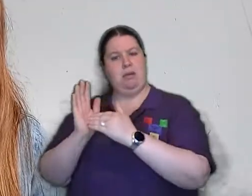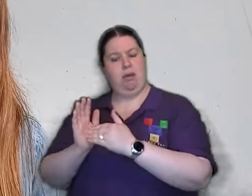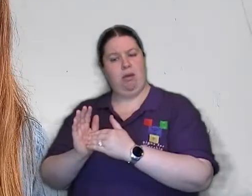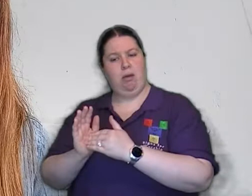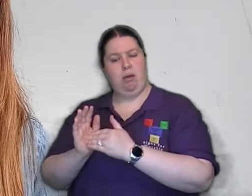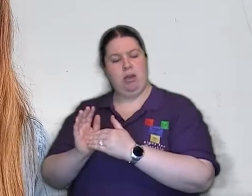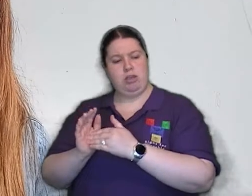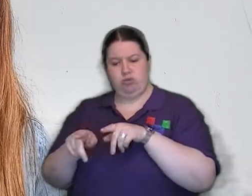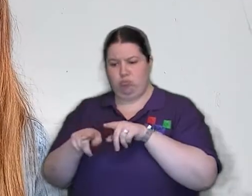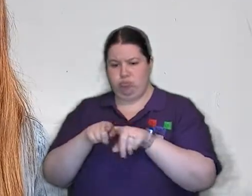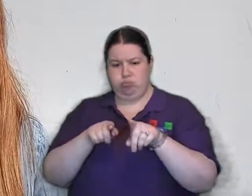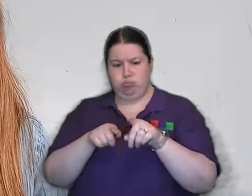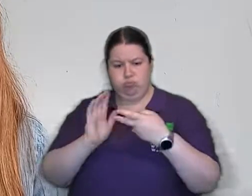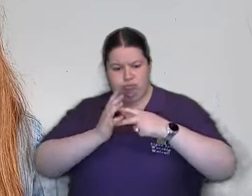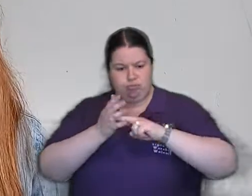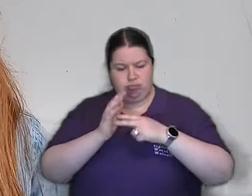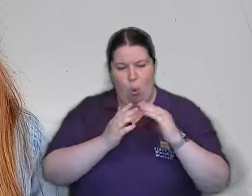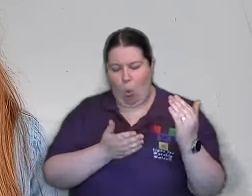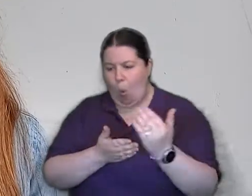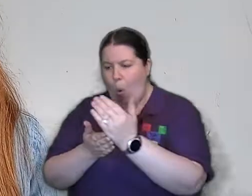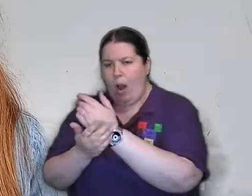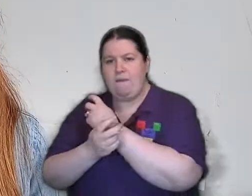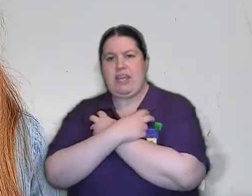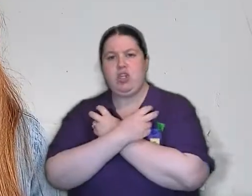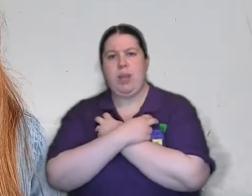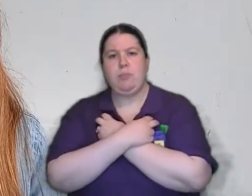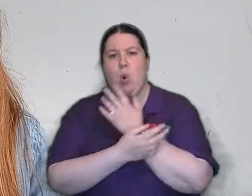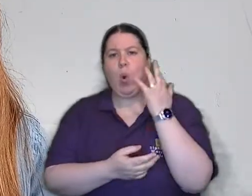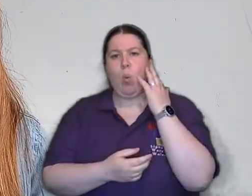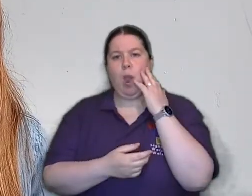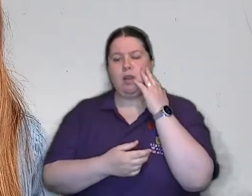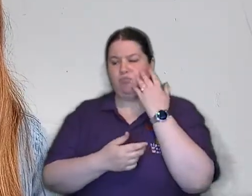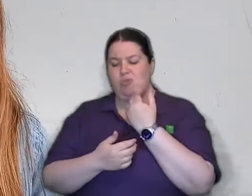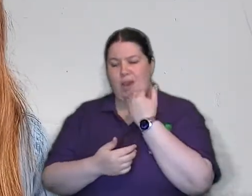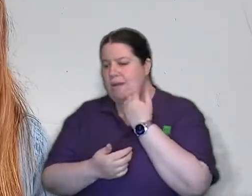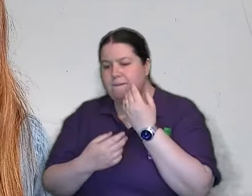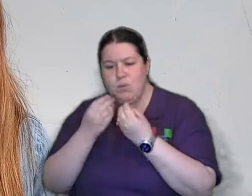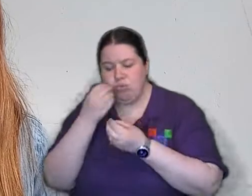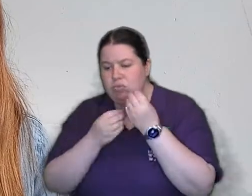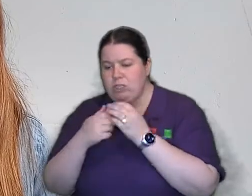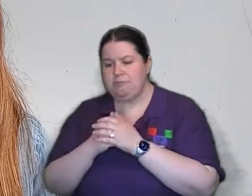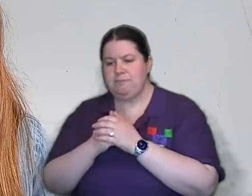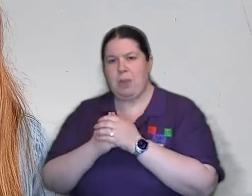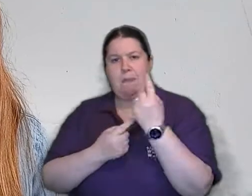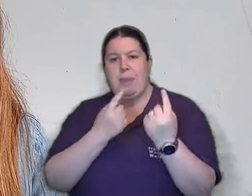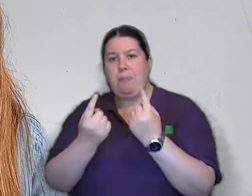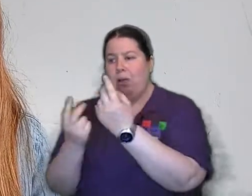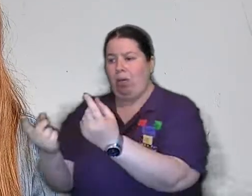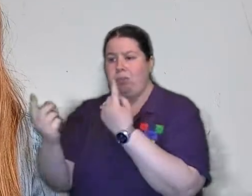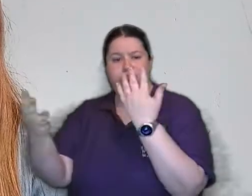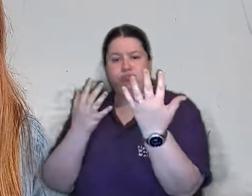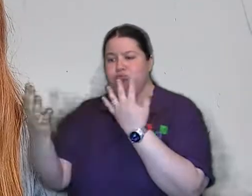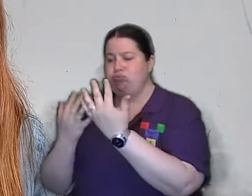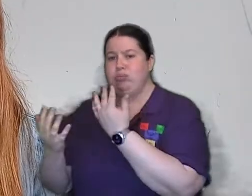he organises and deploys the relief efforts for the whole of Egypt in the famine. People from all over the place come to